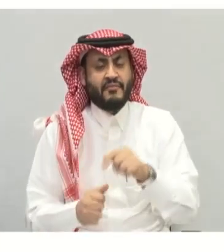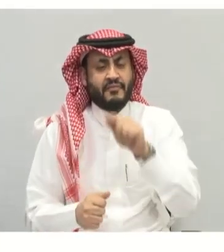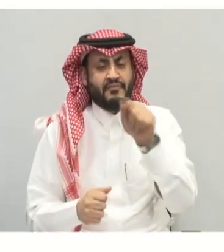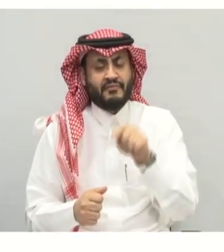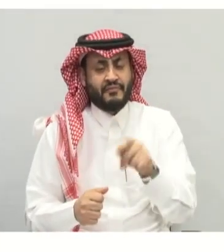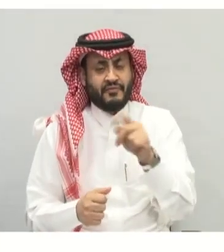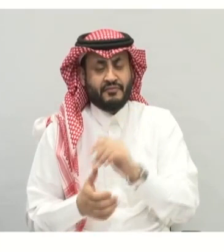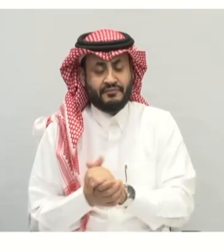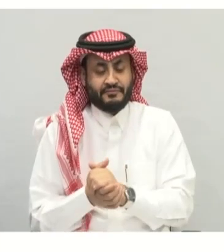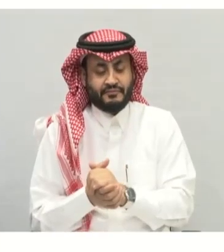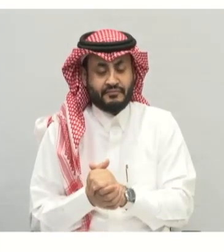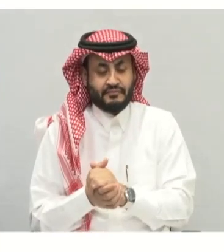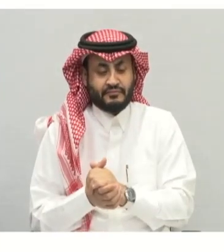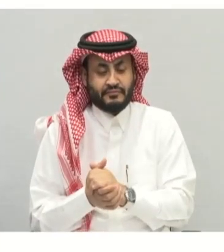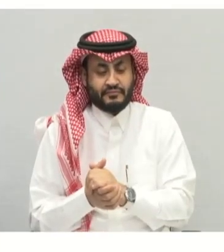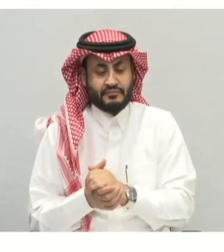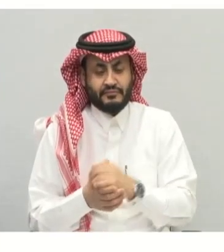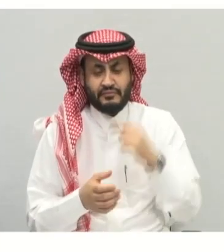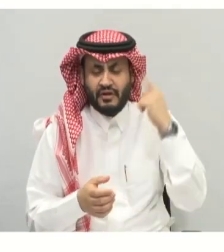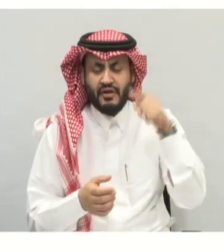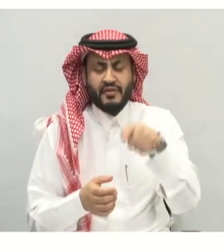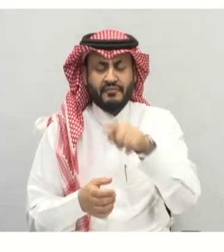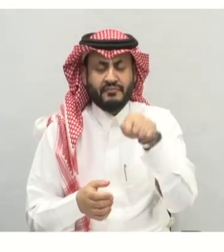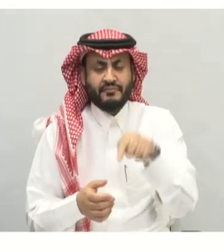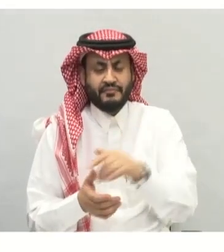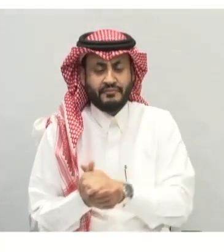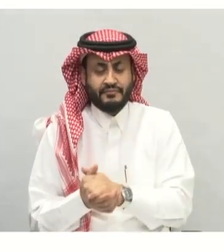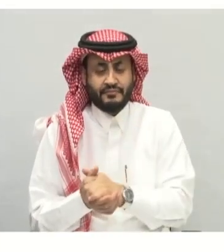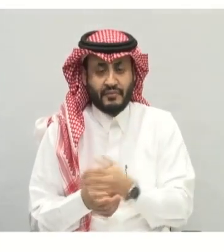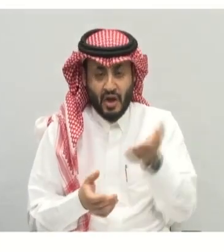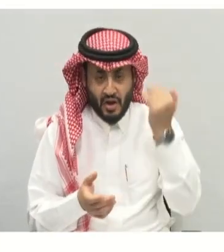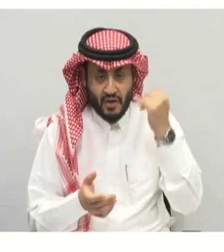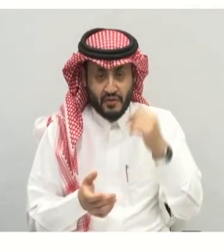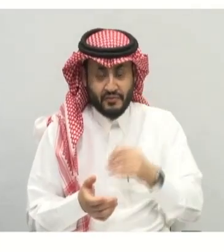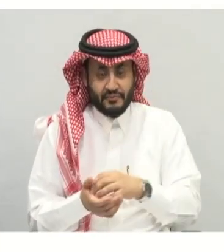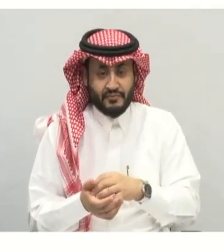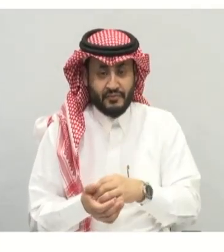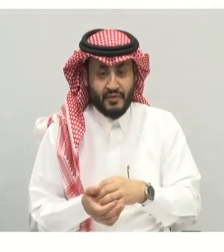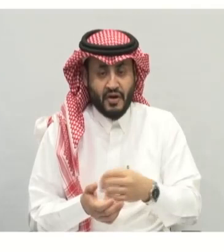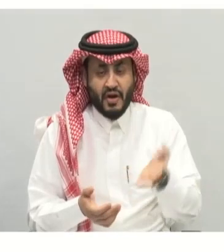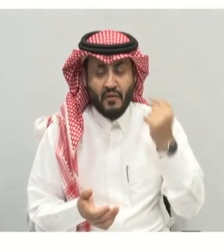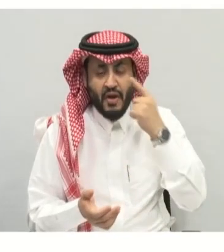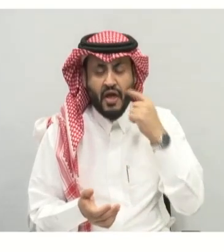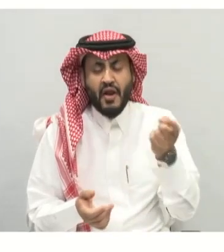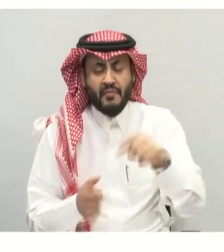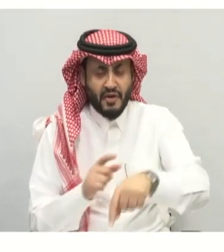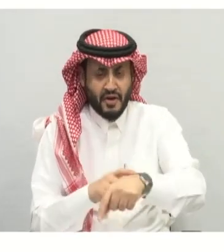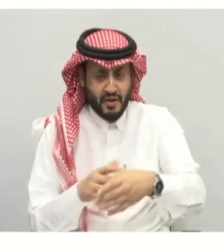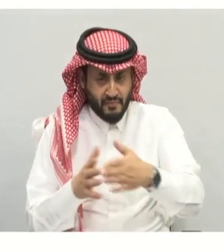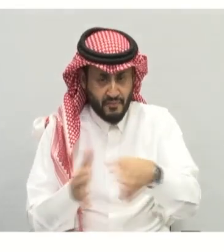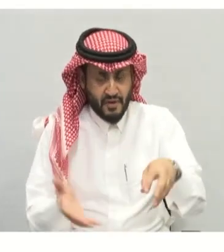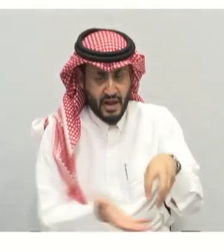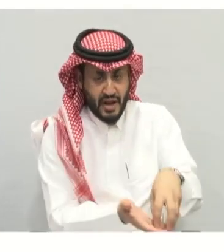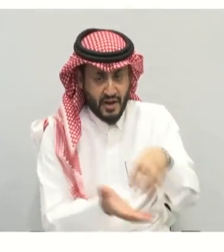discussed together to think of I ask you to think of this question which is have you ever lived for a period of time in another